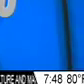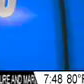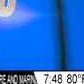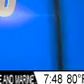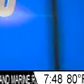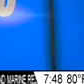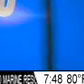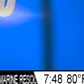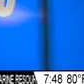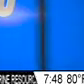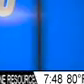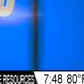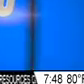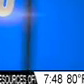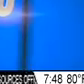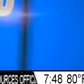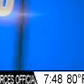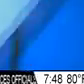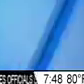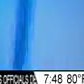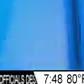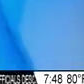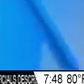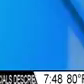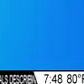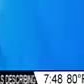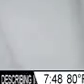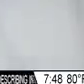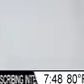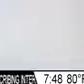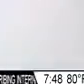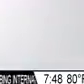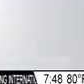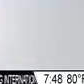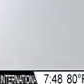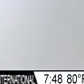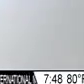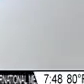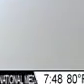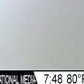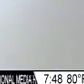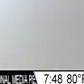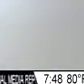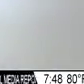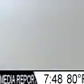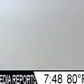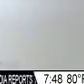ZNS Total Sports is brought to you by 4th Terrace Diagnostic Center.